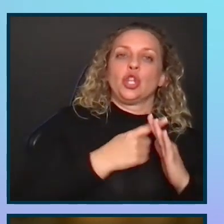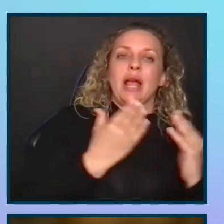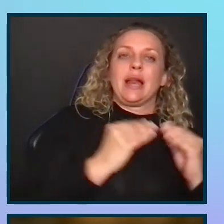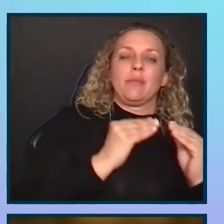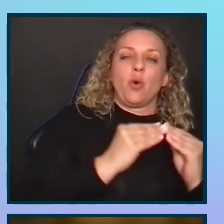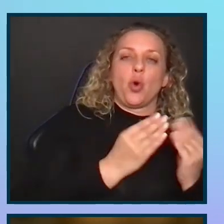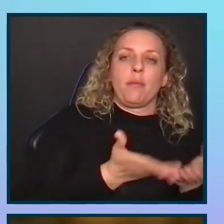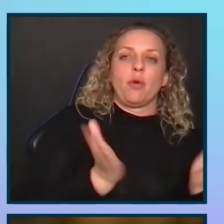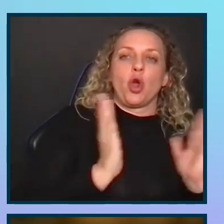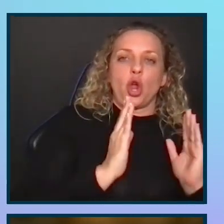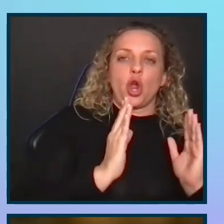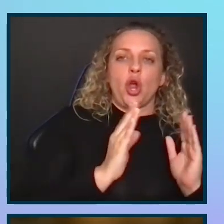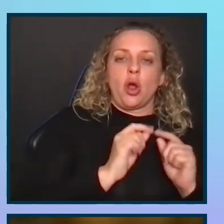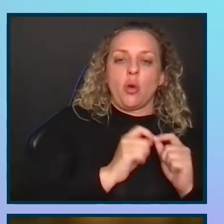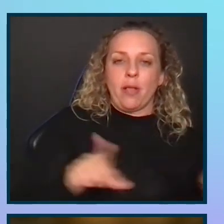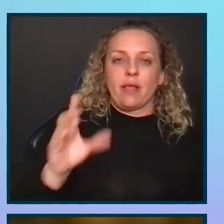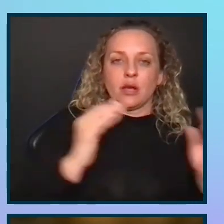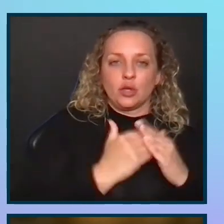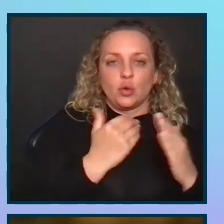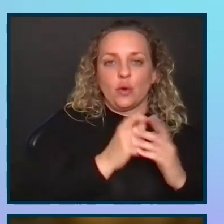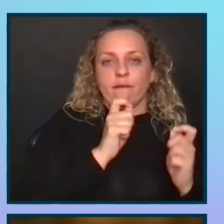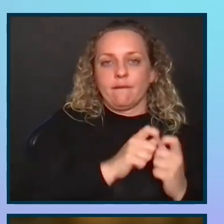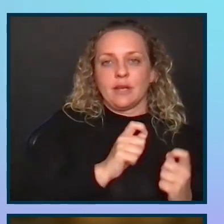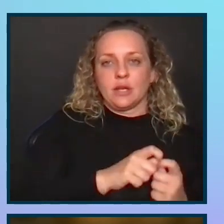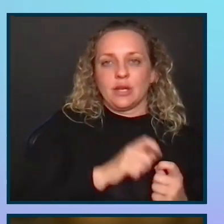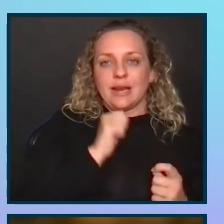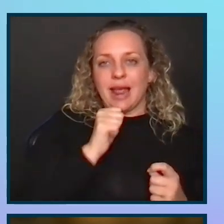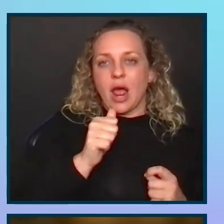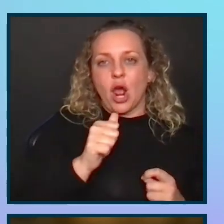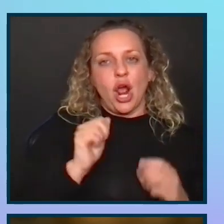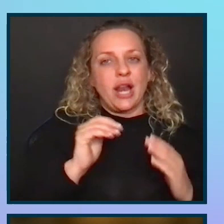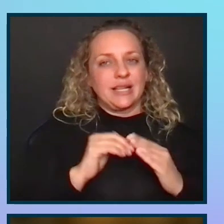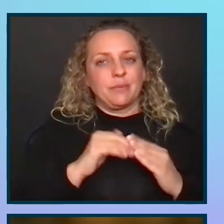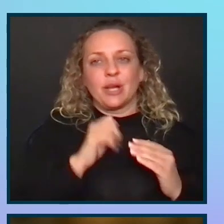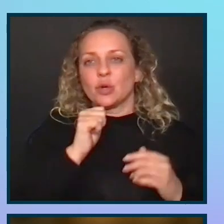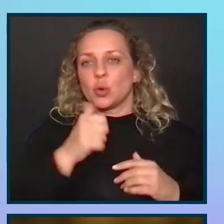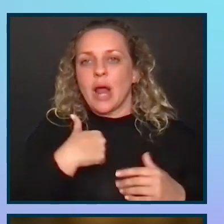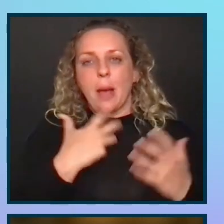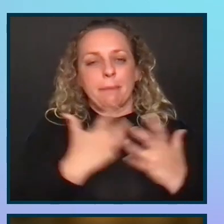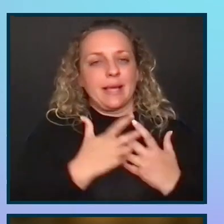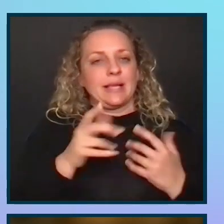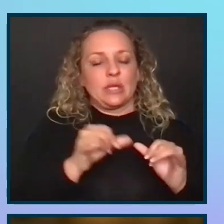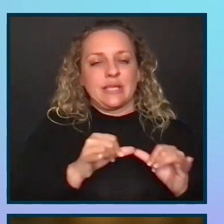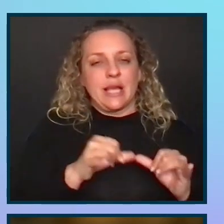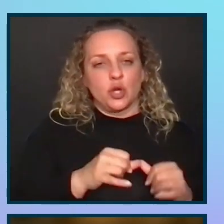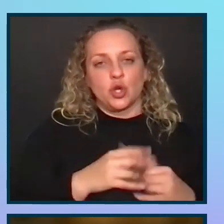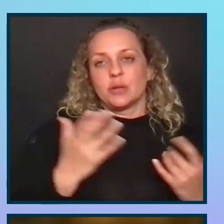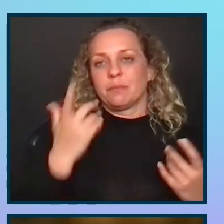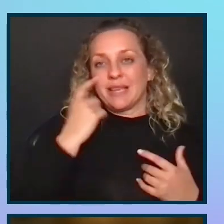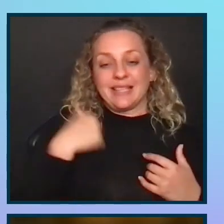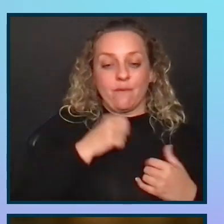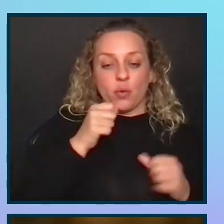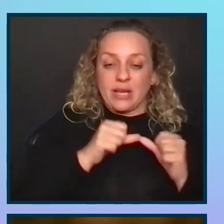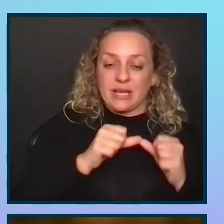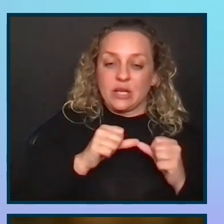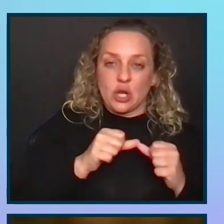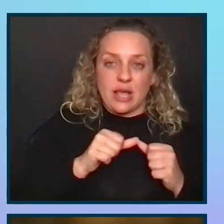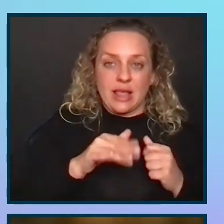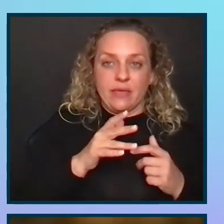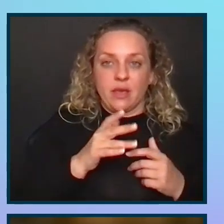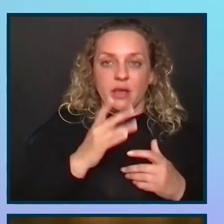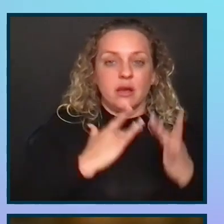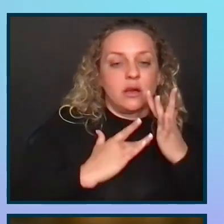products, or we're not going to release any new features that are not accessible, that do not meet the set of standards. Because if we continue to let that